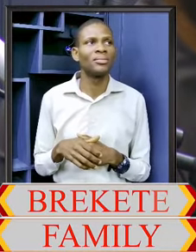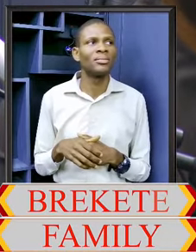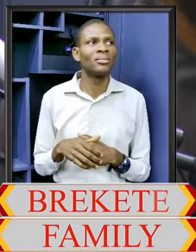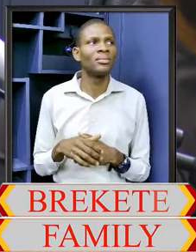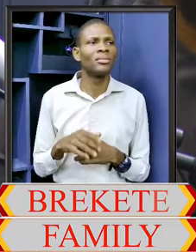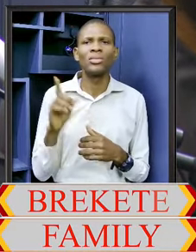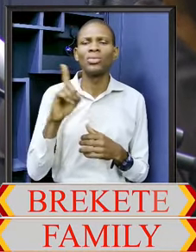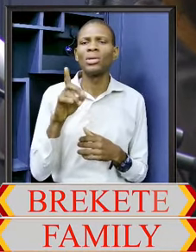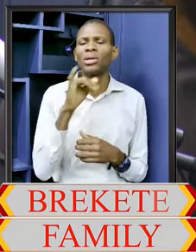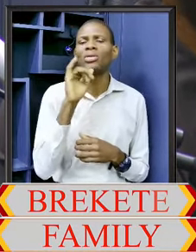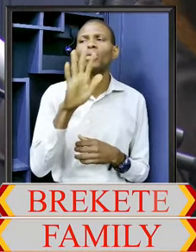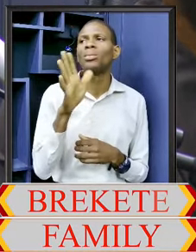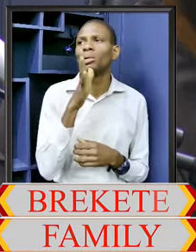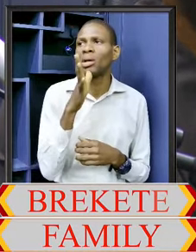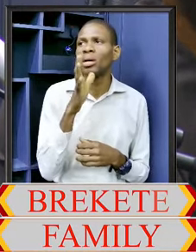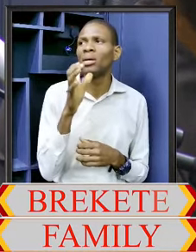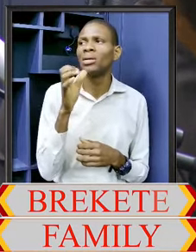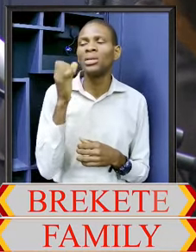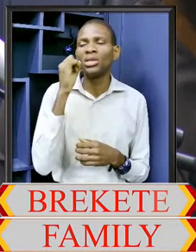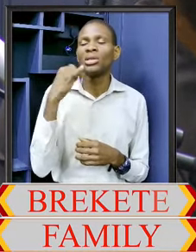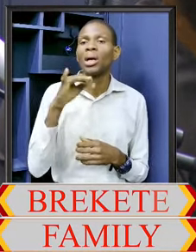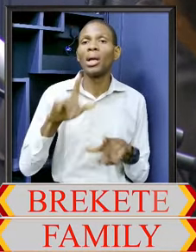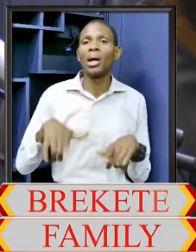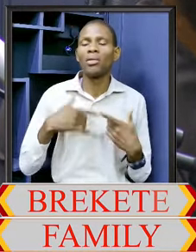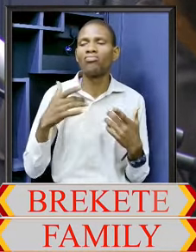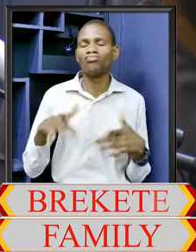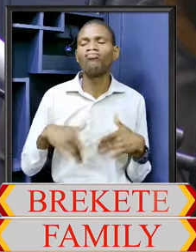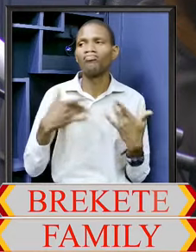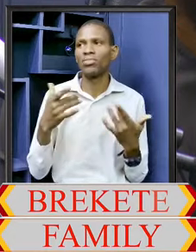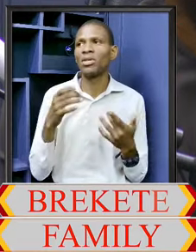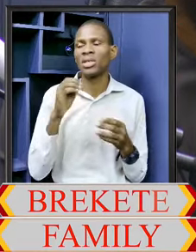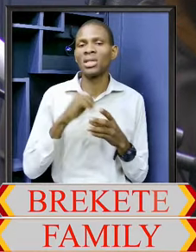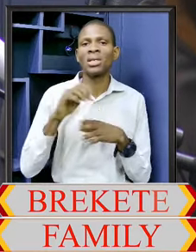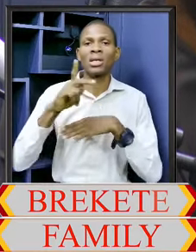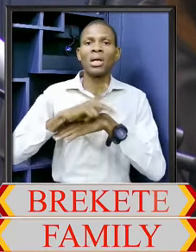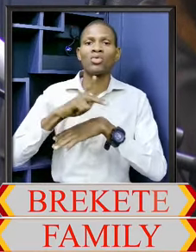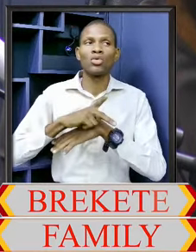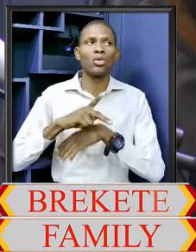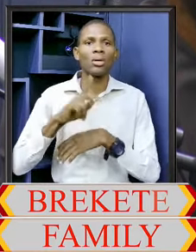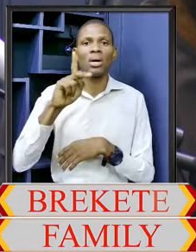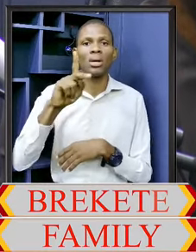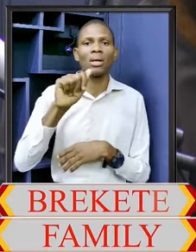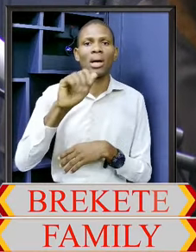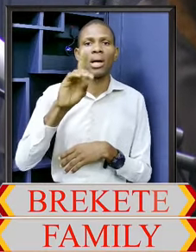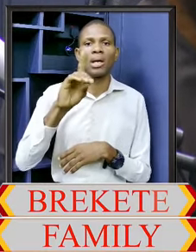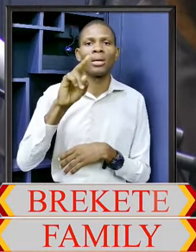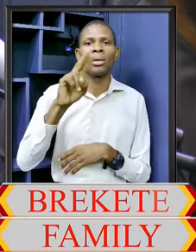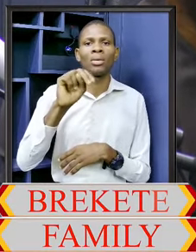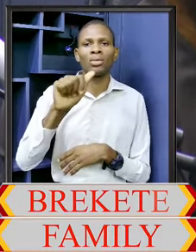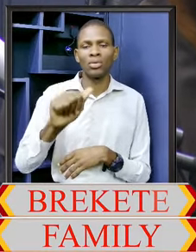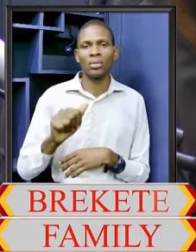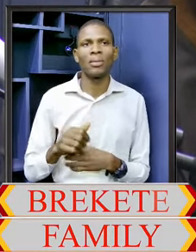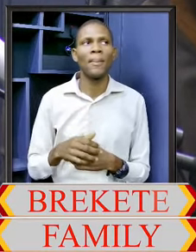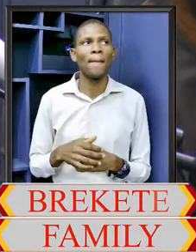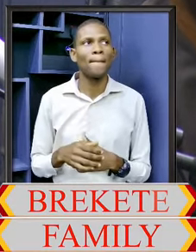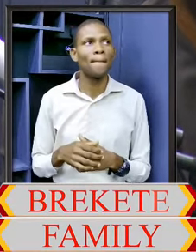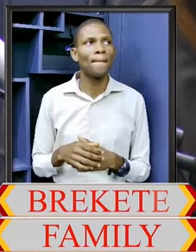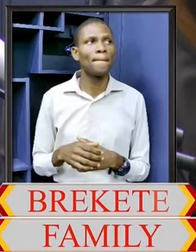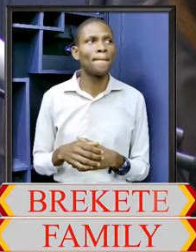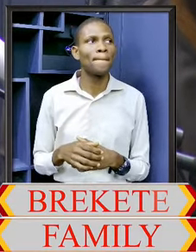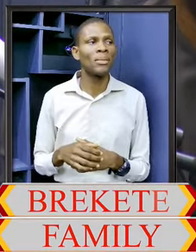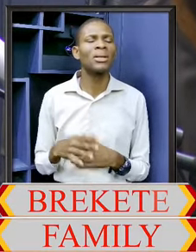Where Una Mama there? Is she there? Yes, she is still alive. She is in Kaduna. Okay. So